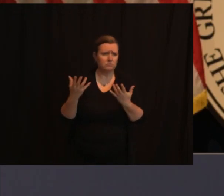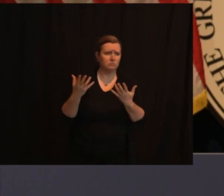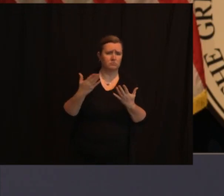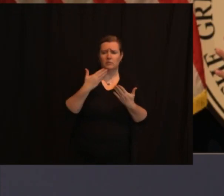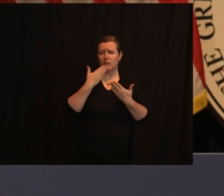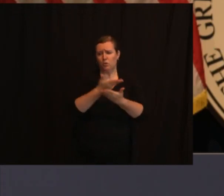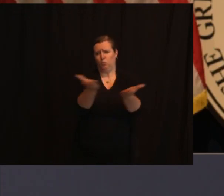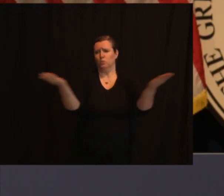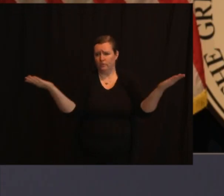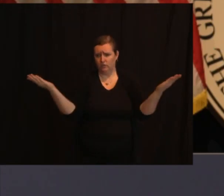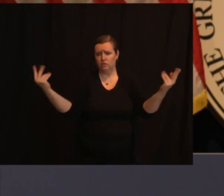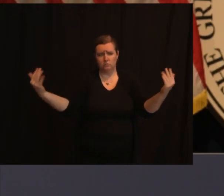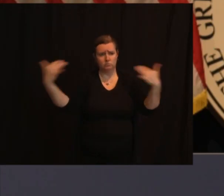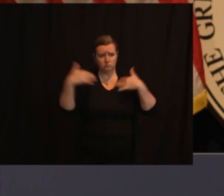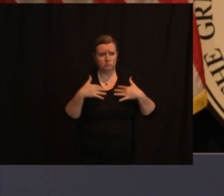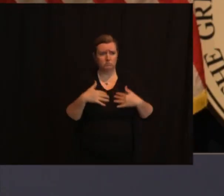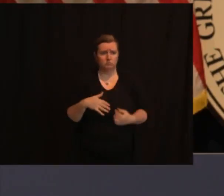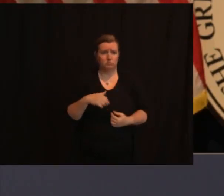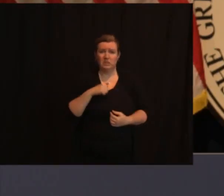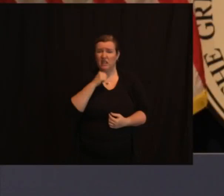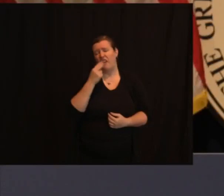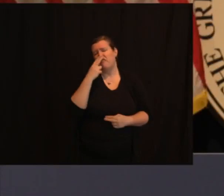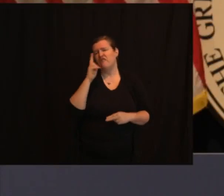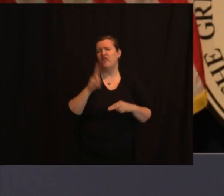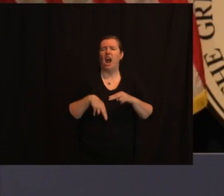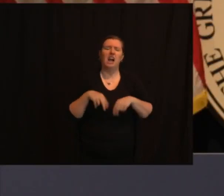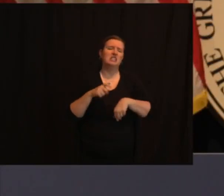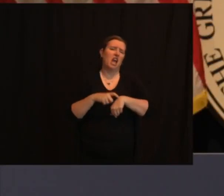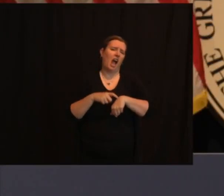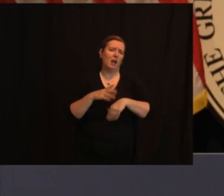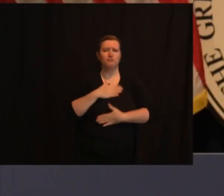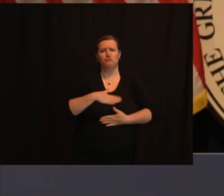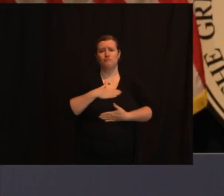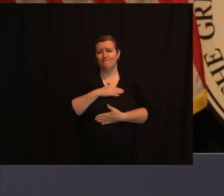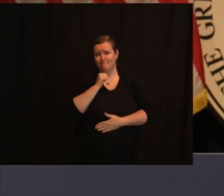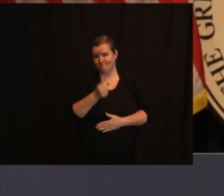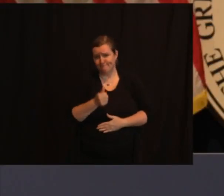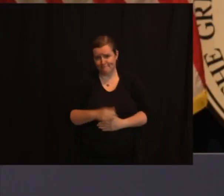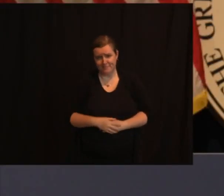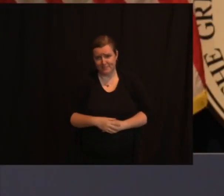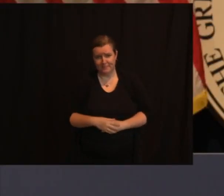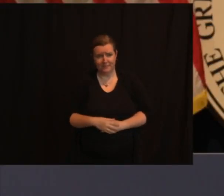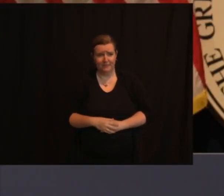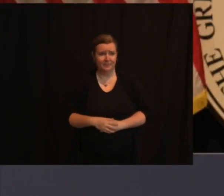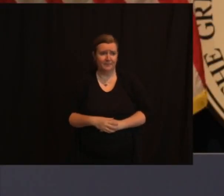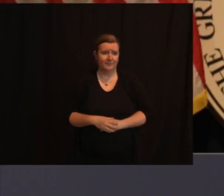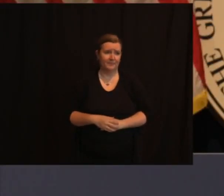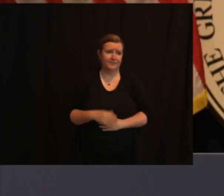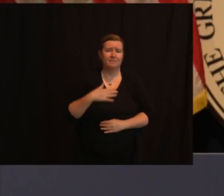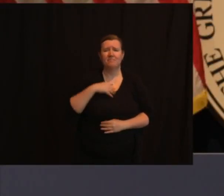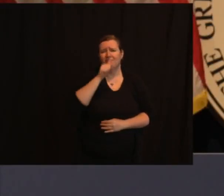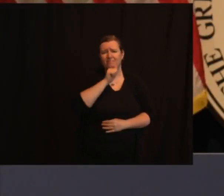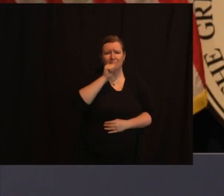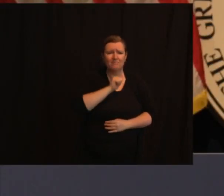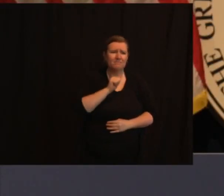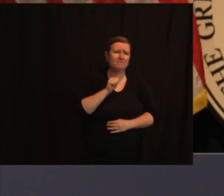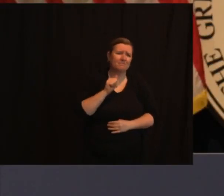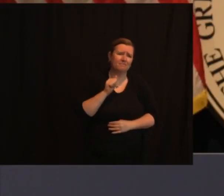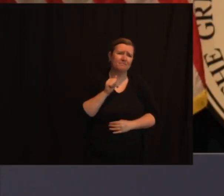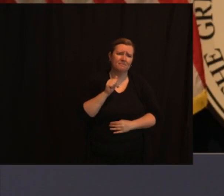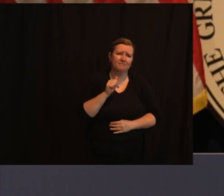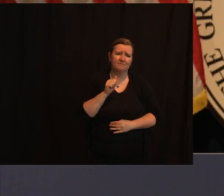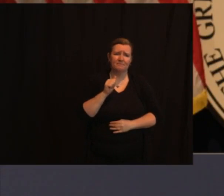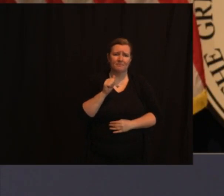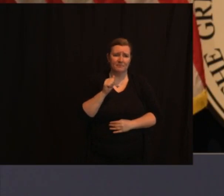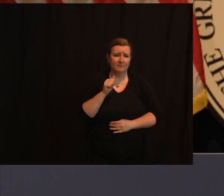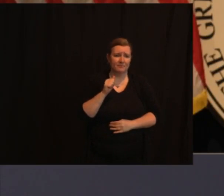including these are not fun times in the Fourth Estate either. So hang in there, everybody. I want to thank, as always, the Commissioner of the Department of Health,